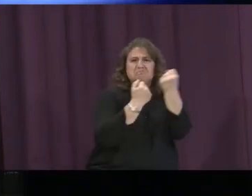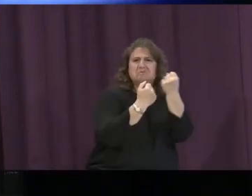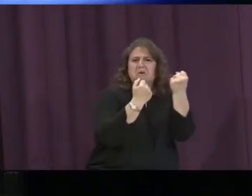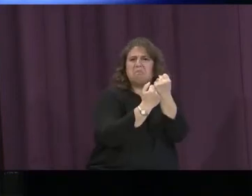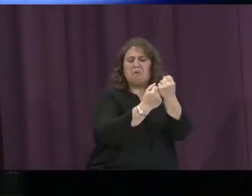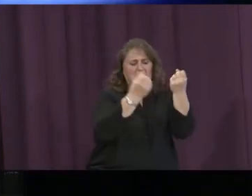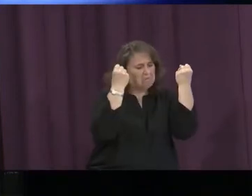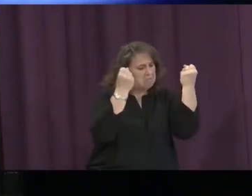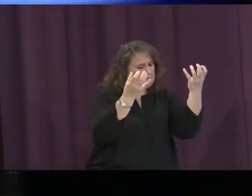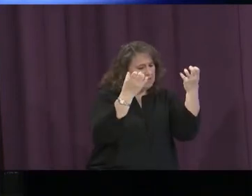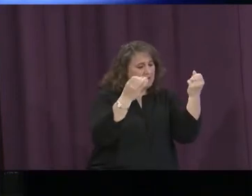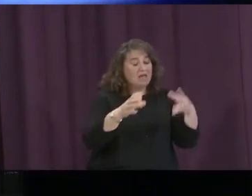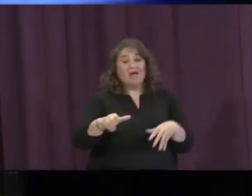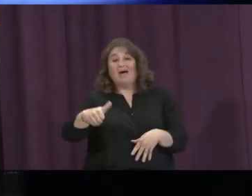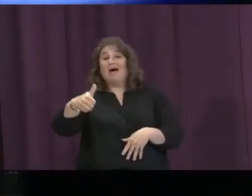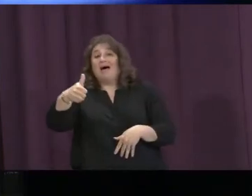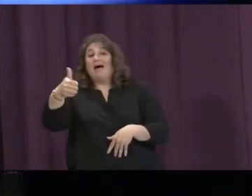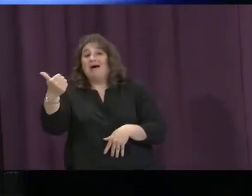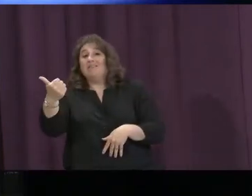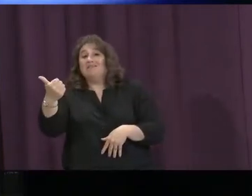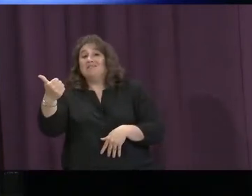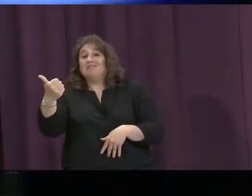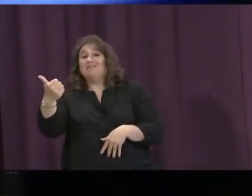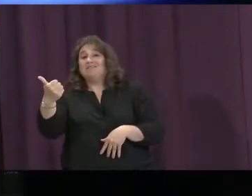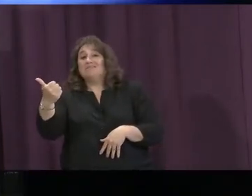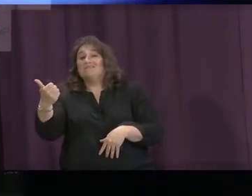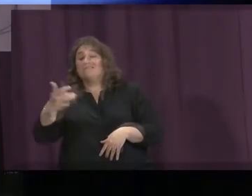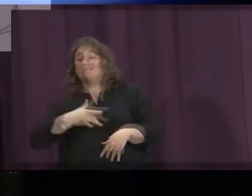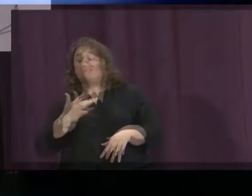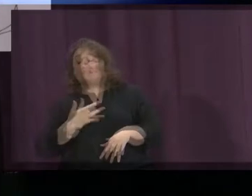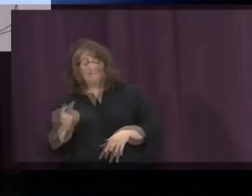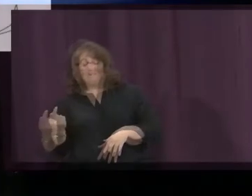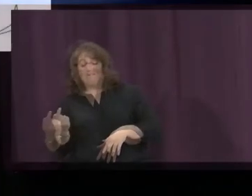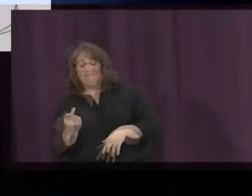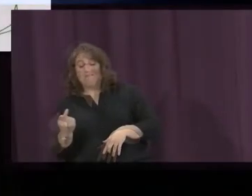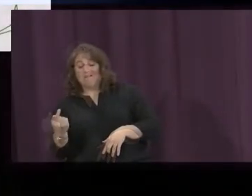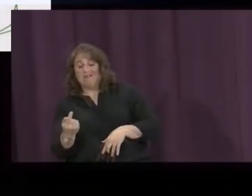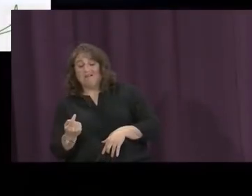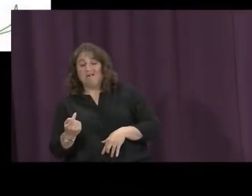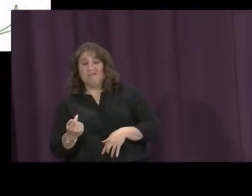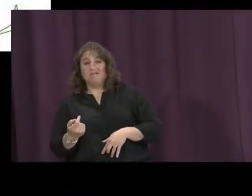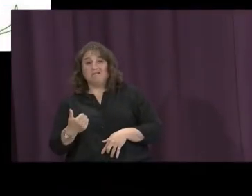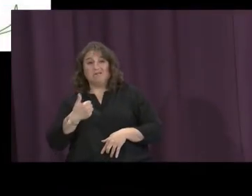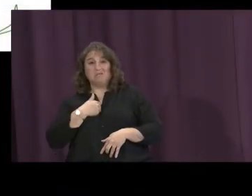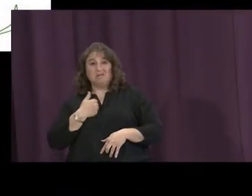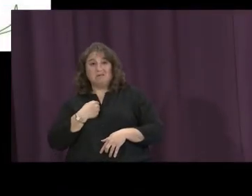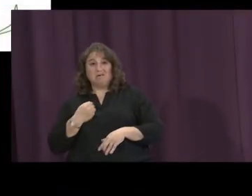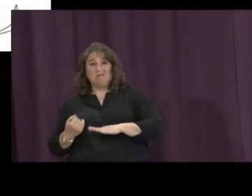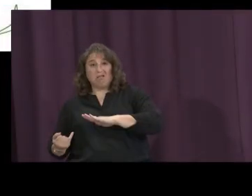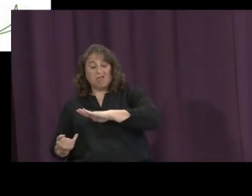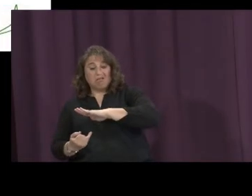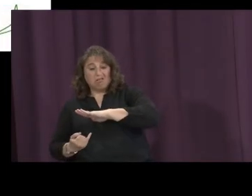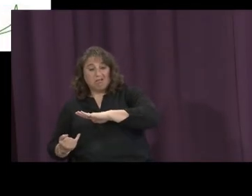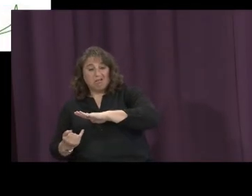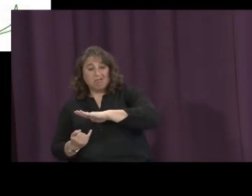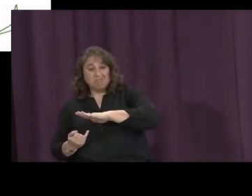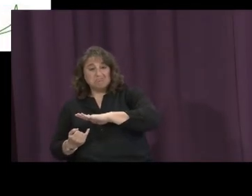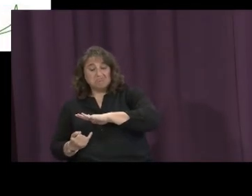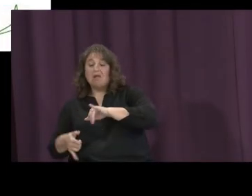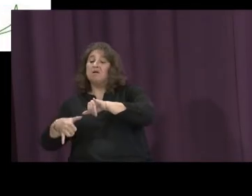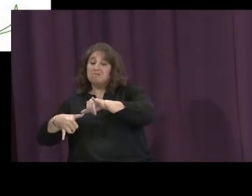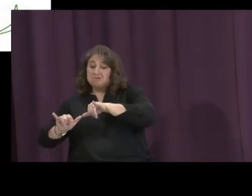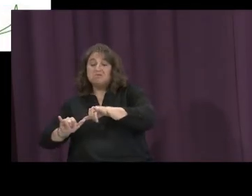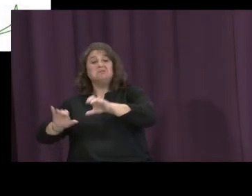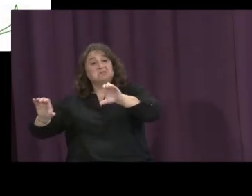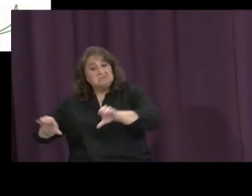be, um, have been adopted or just kind of step out into the world as a single person and do what they, and still get the job done. But